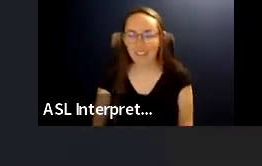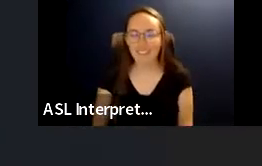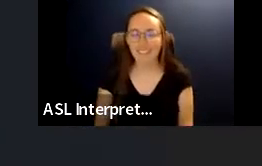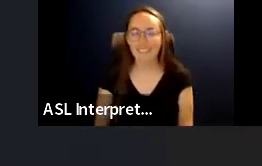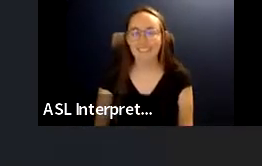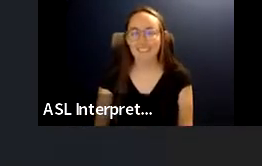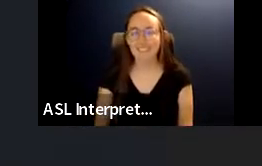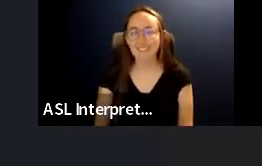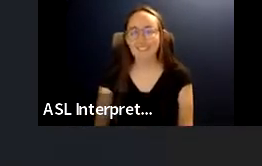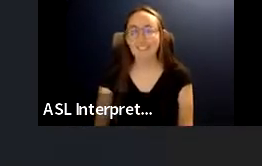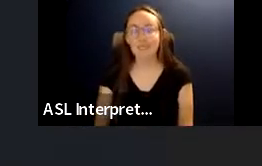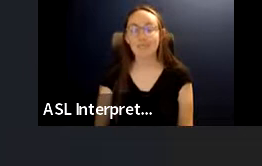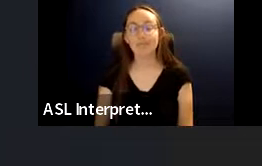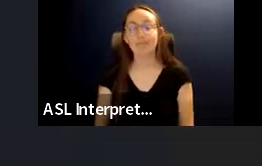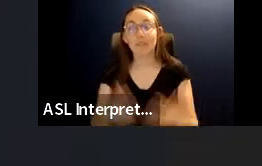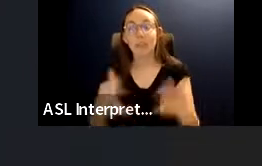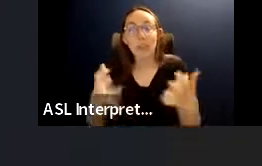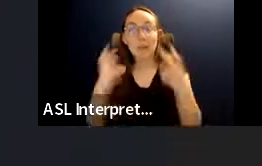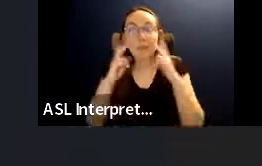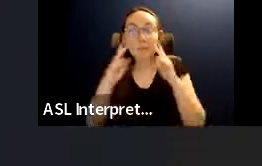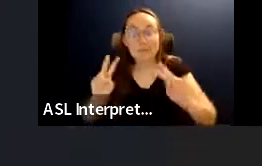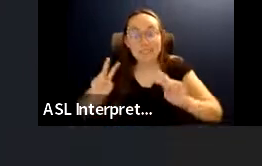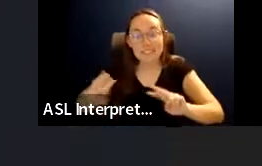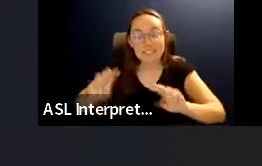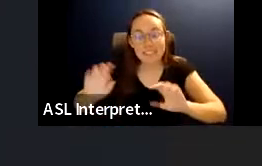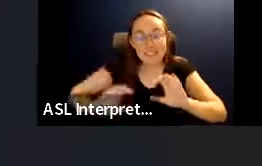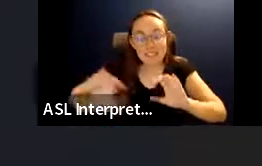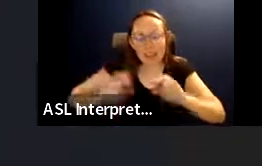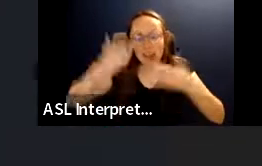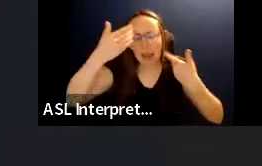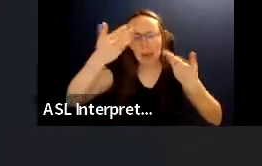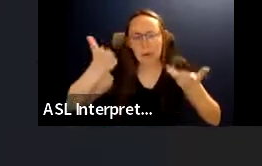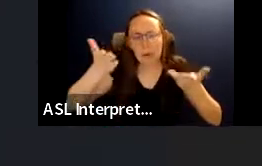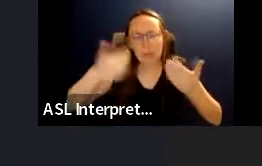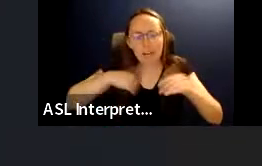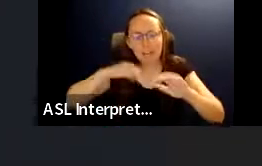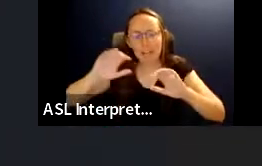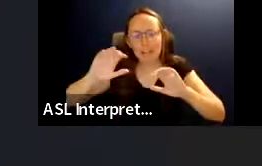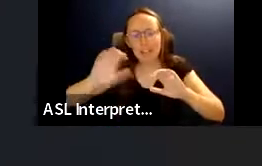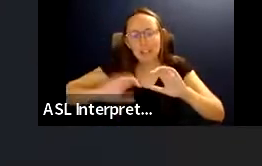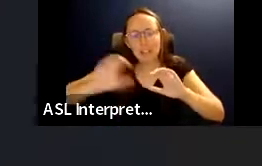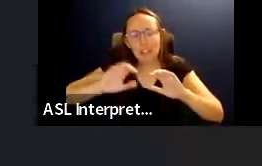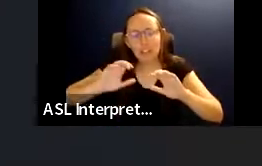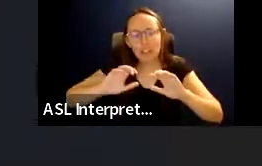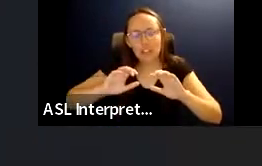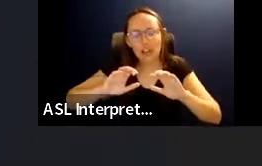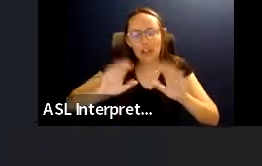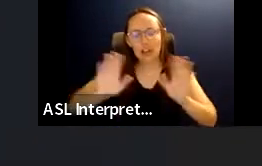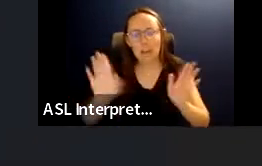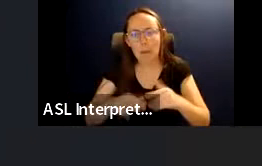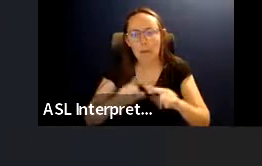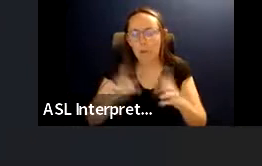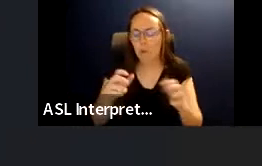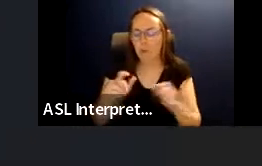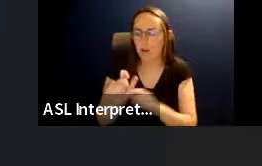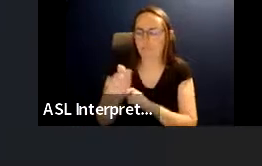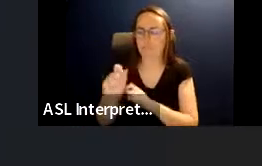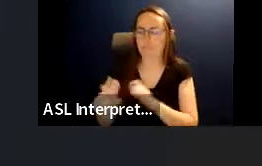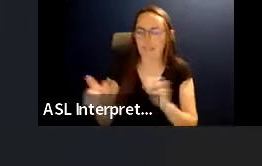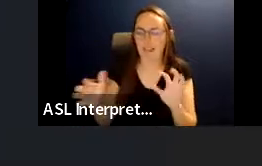to see in the chat, I don't know if there's a chat box, I was going to put the link to this book as